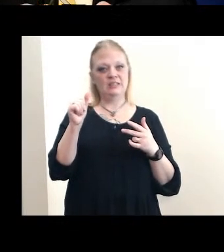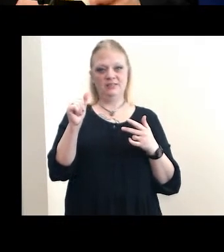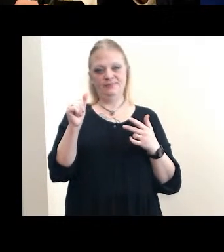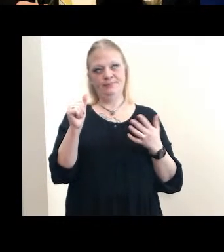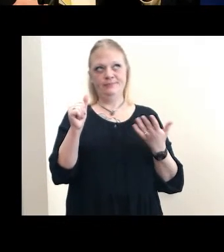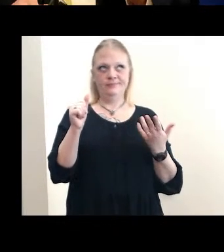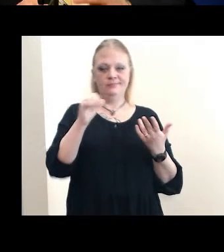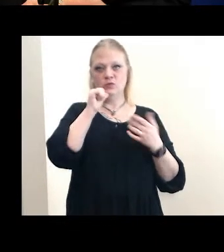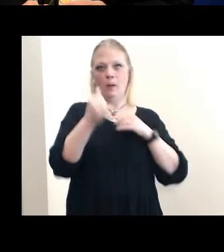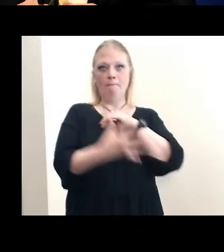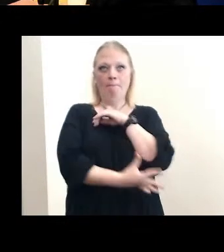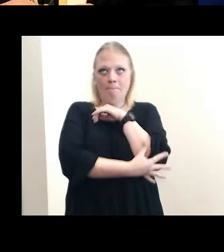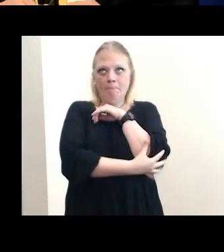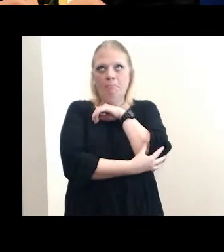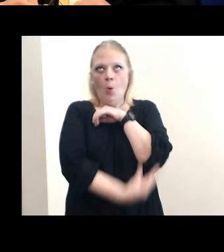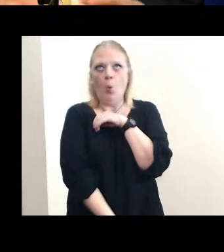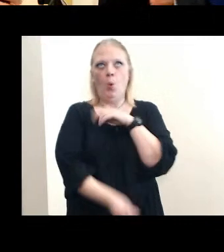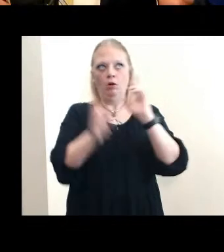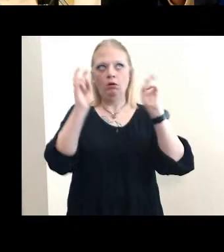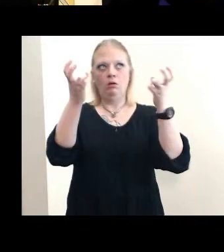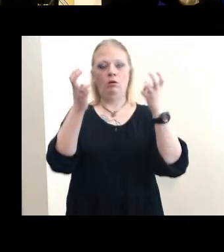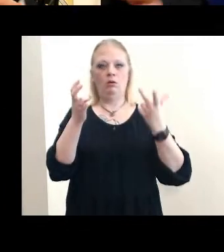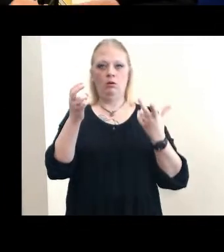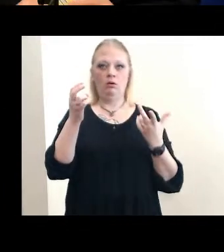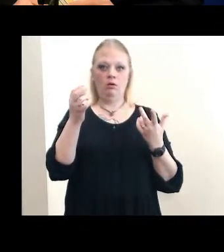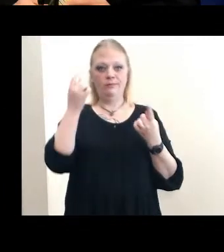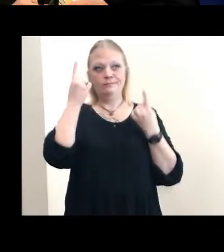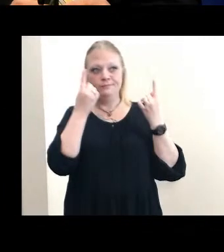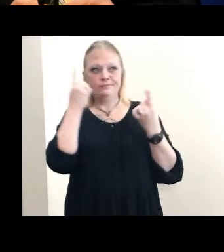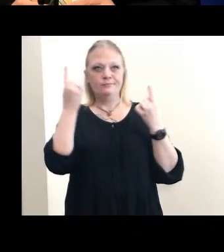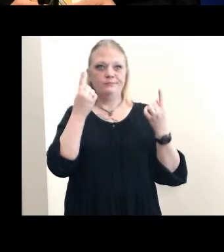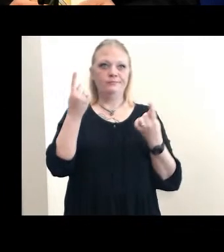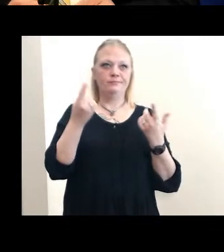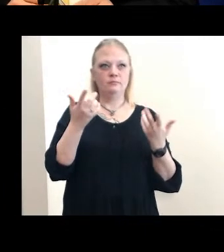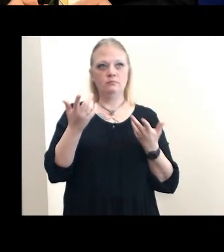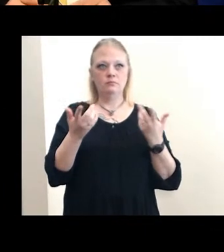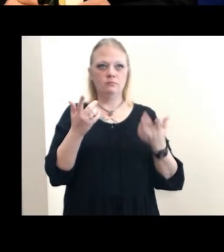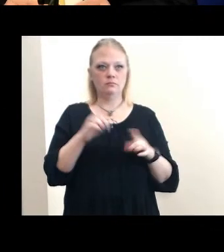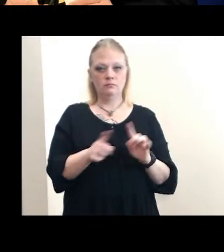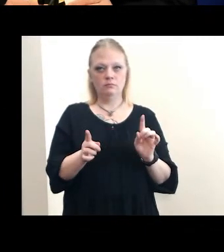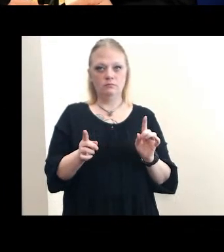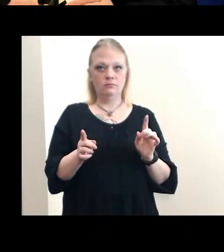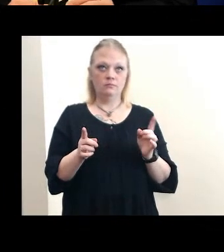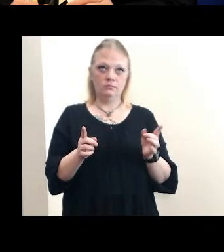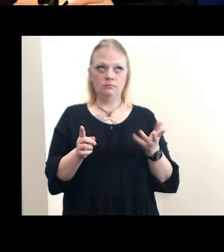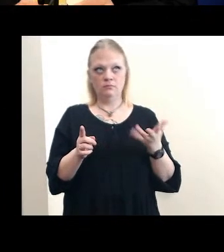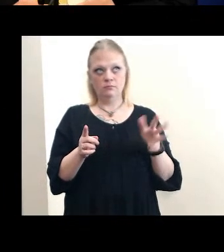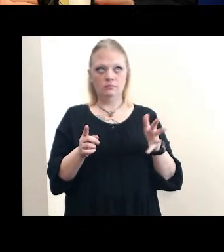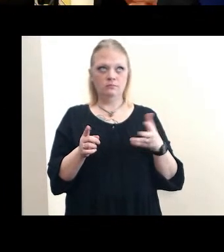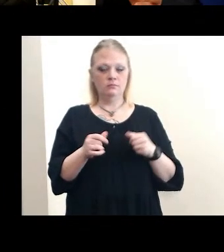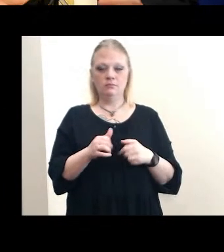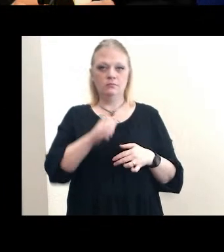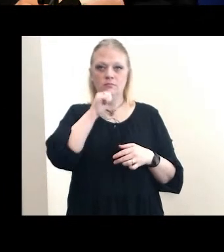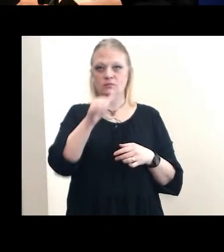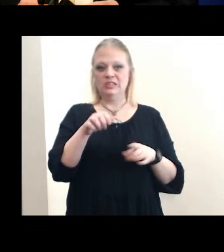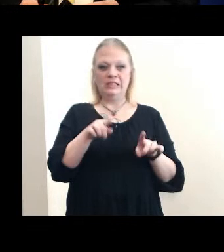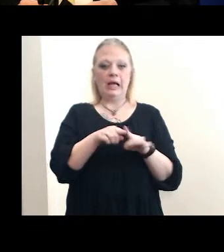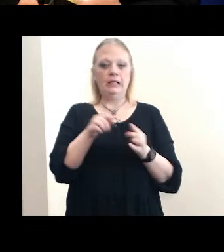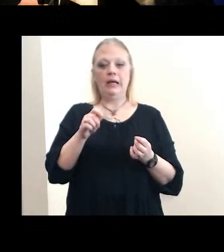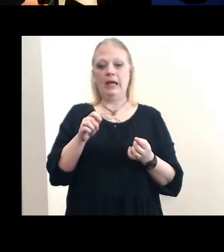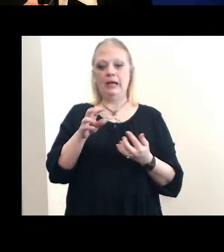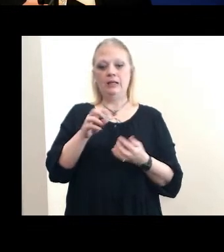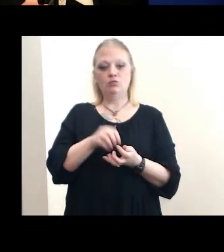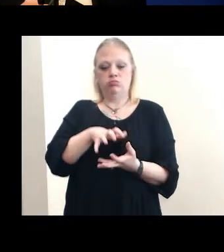a poor community per se when you consider it as a whole, but it is not as affluent as